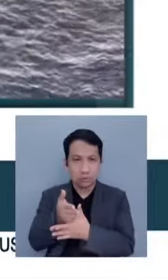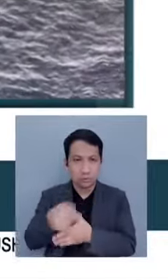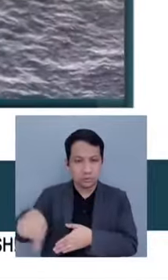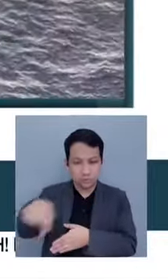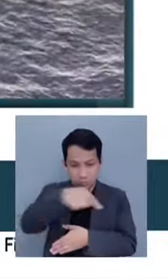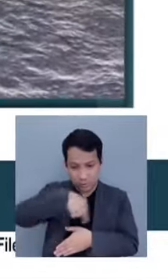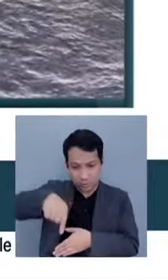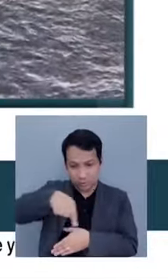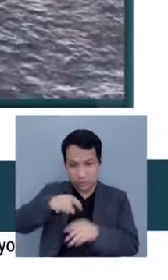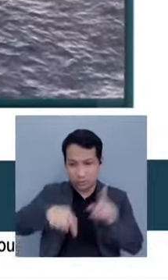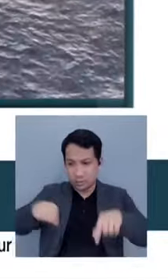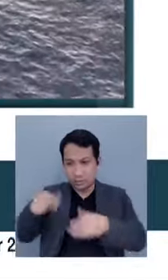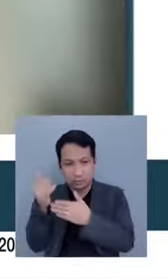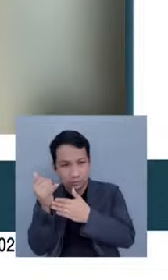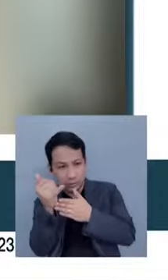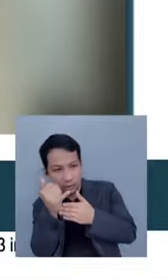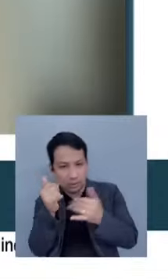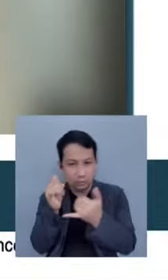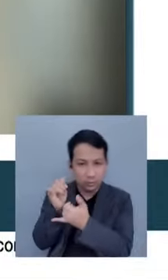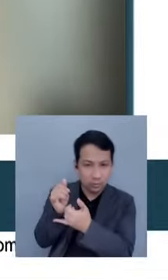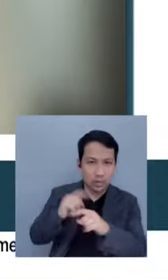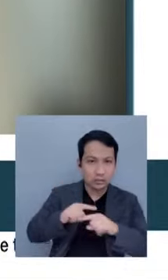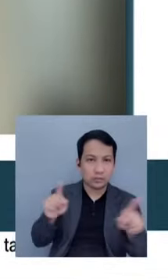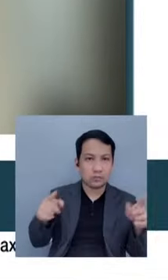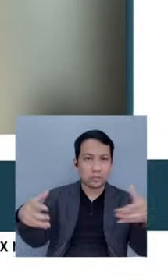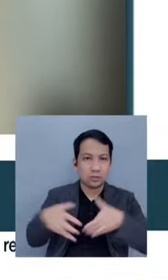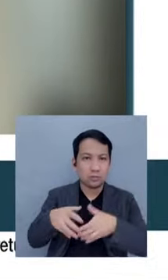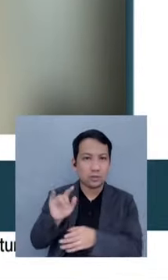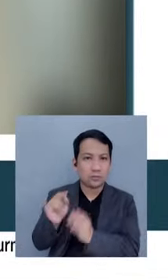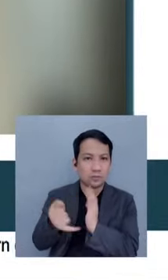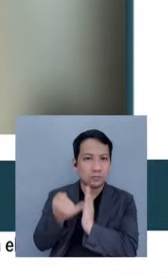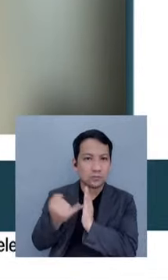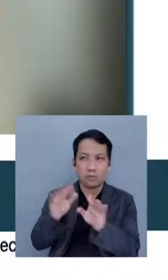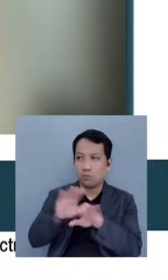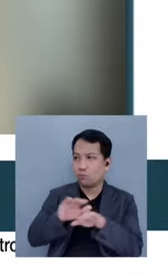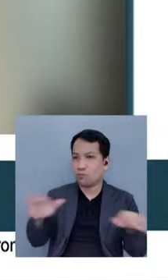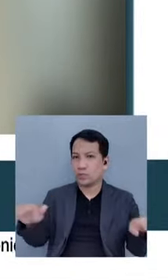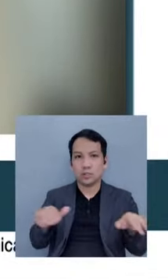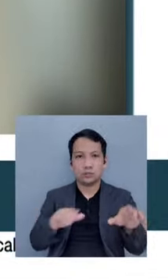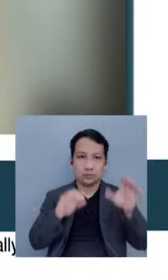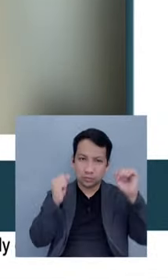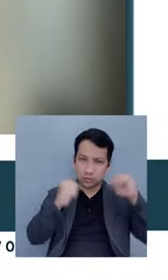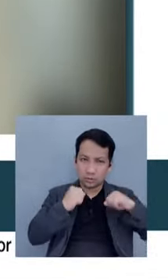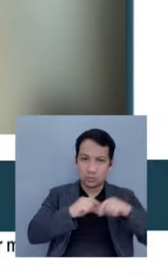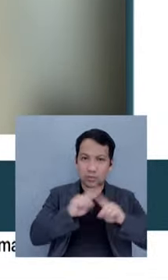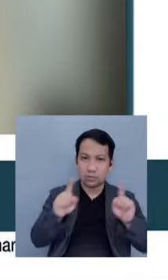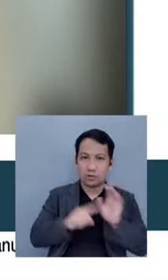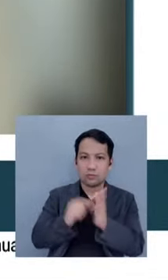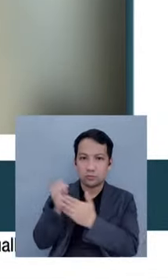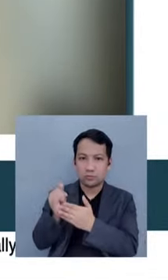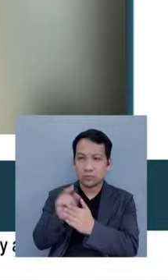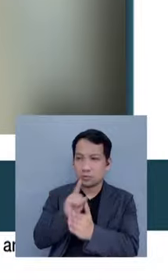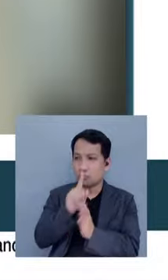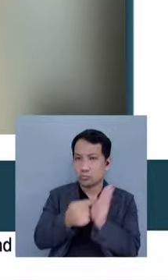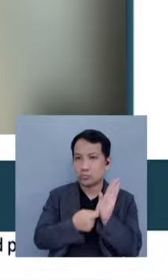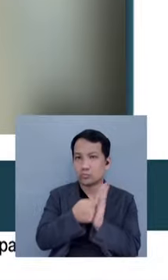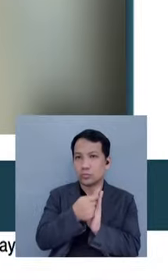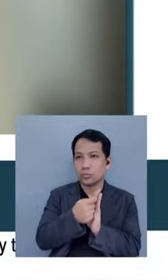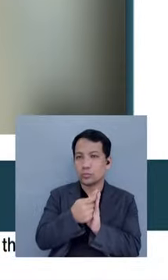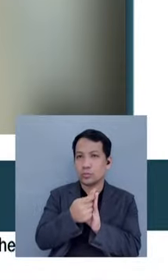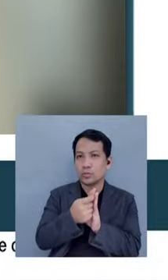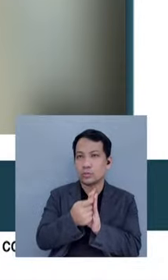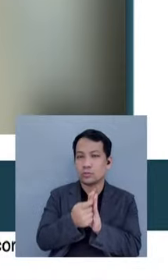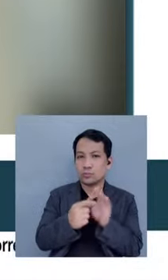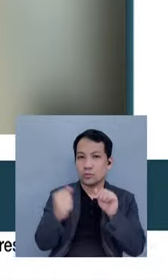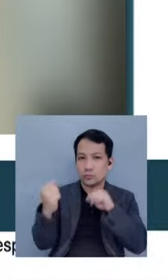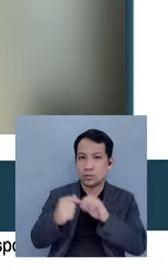different angles to corroborate the facts. We don't take sides with any single entity, we just take the side of the truth. And it just so happens